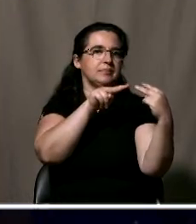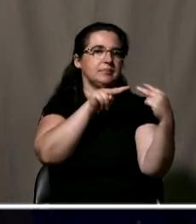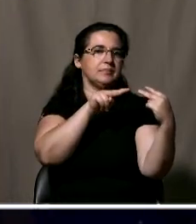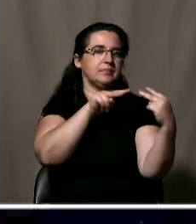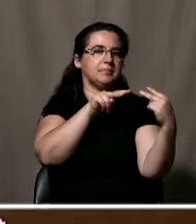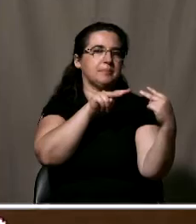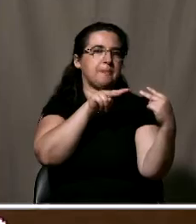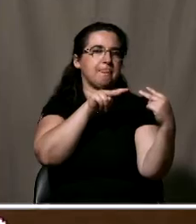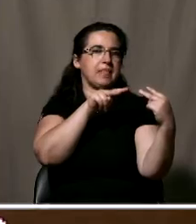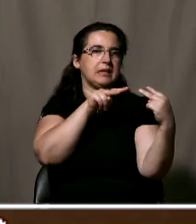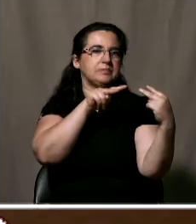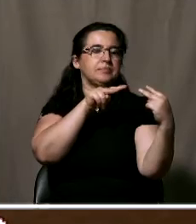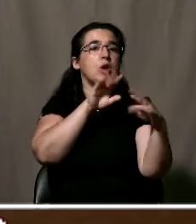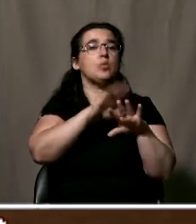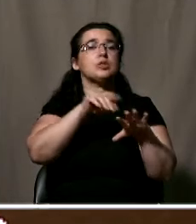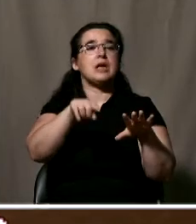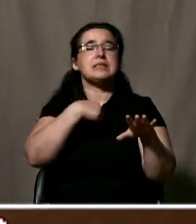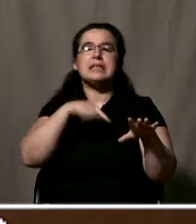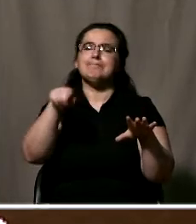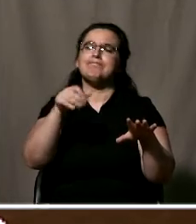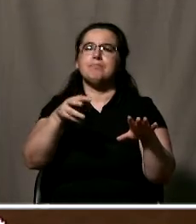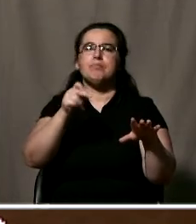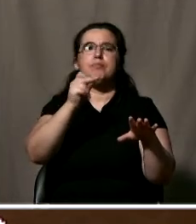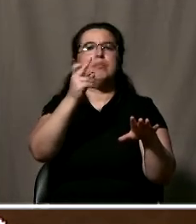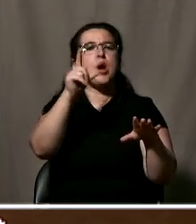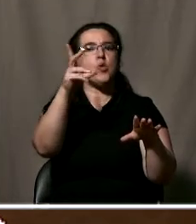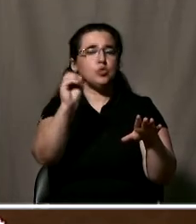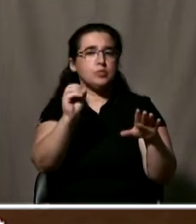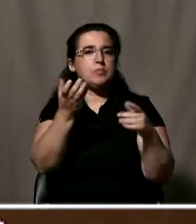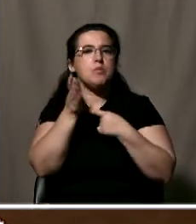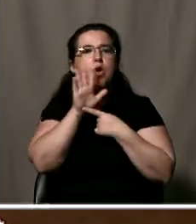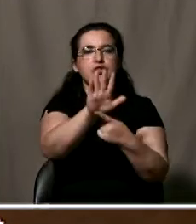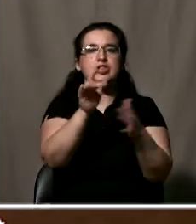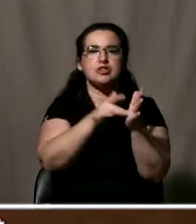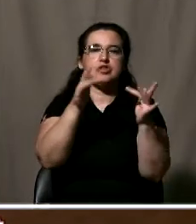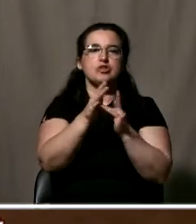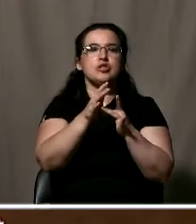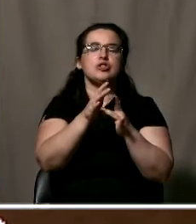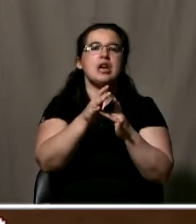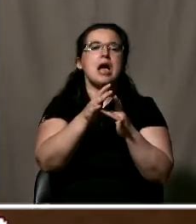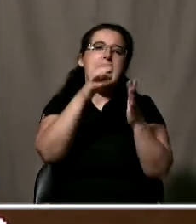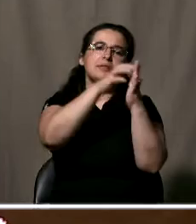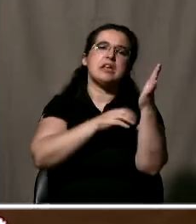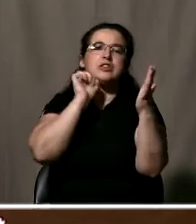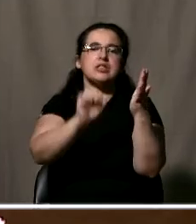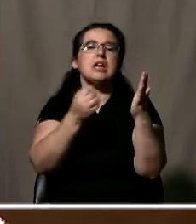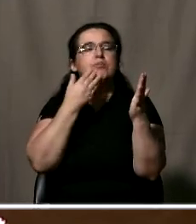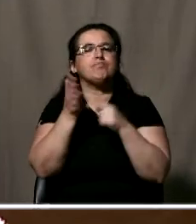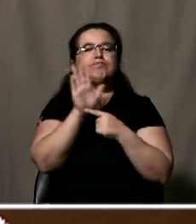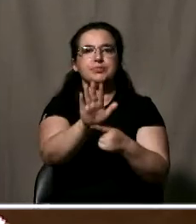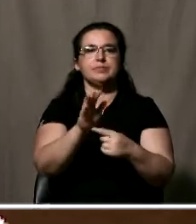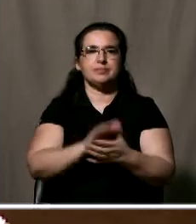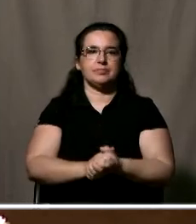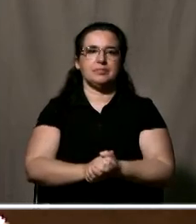in the book of Hebrews. Porque ele está-nos a dar vislumbres de Jesus através do livro de Hebreus. I want to take you through the book of Hebrews and get a glimpse of Jesus. E eu